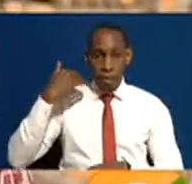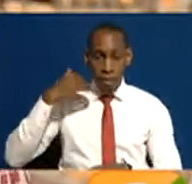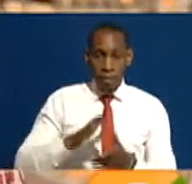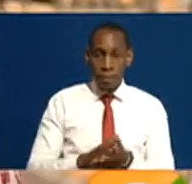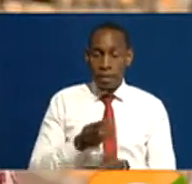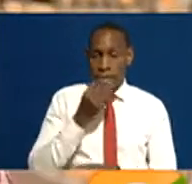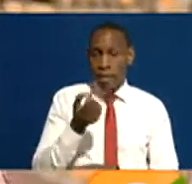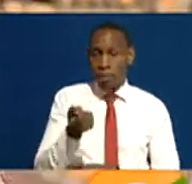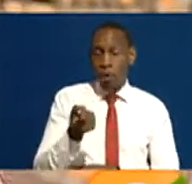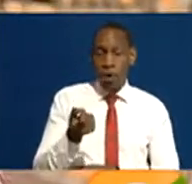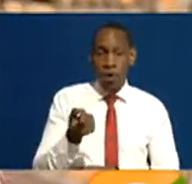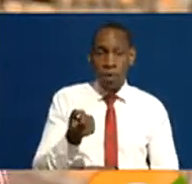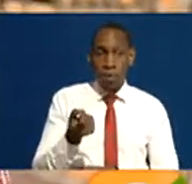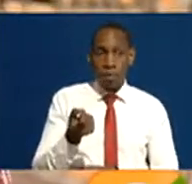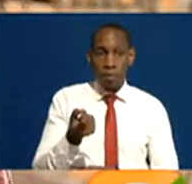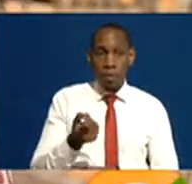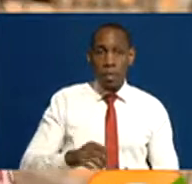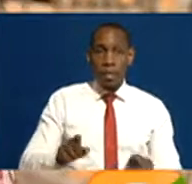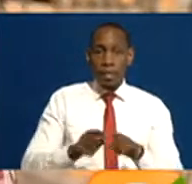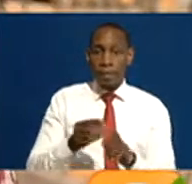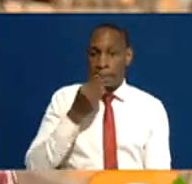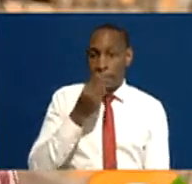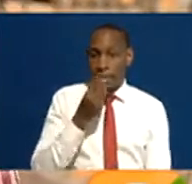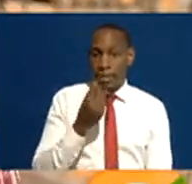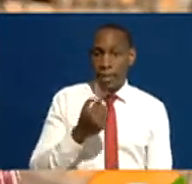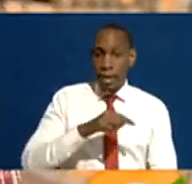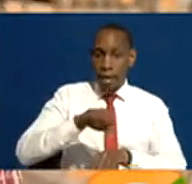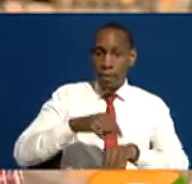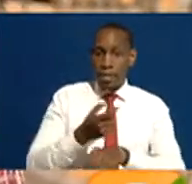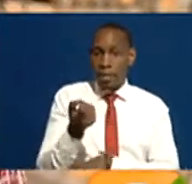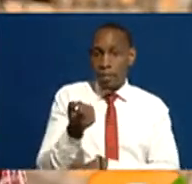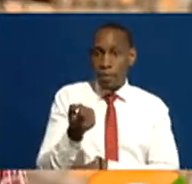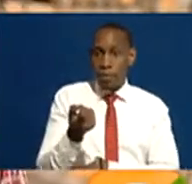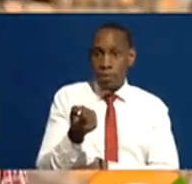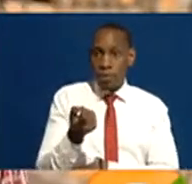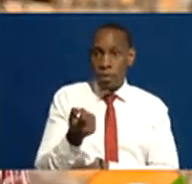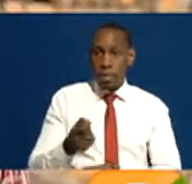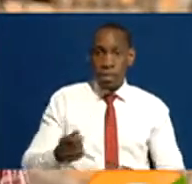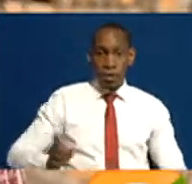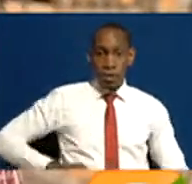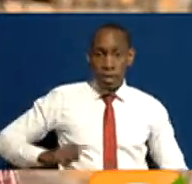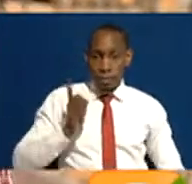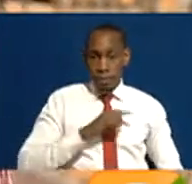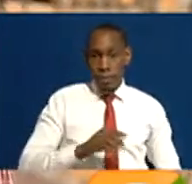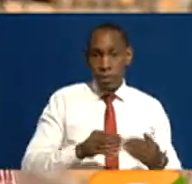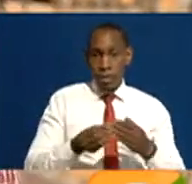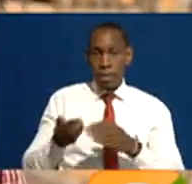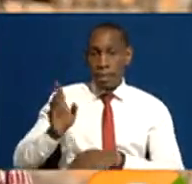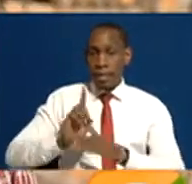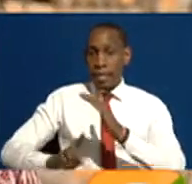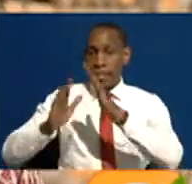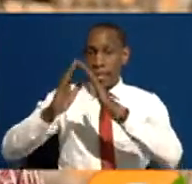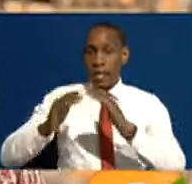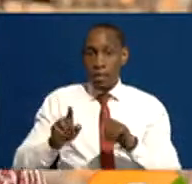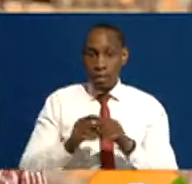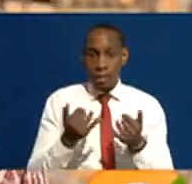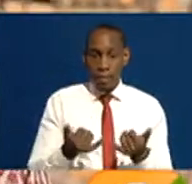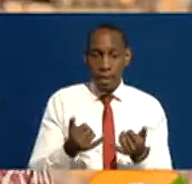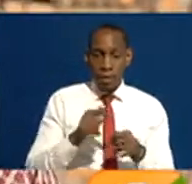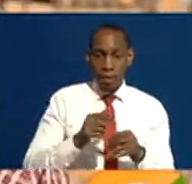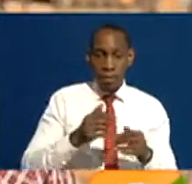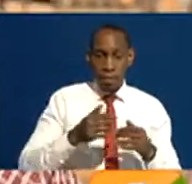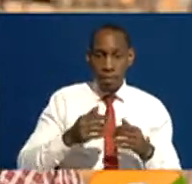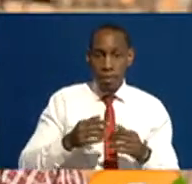Inakula chakula kidogo. Na unajua inakula tu masaa chache, wameshiba, unarudisha kwa nyumba. Hata sahi tukitoka hapa